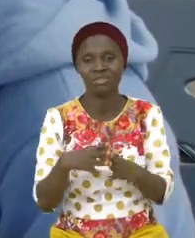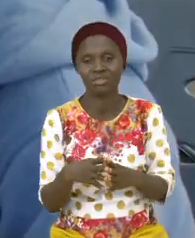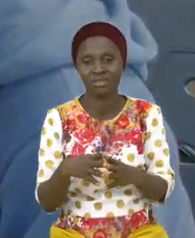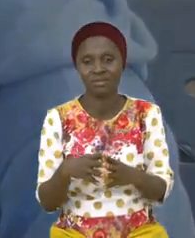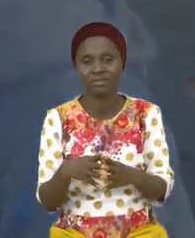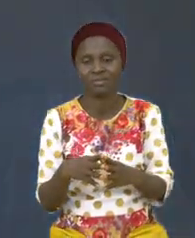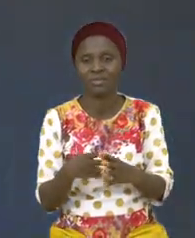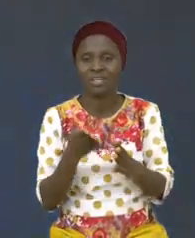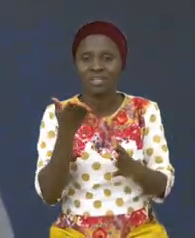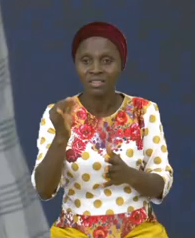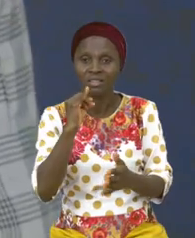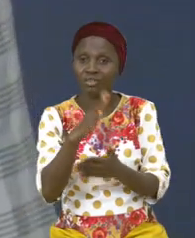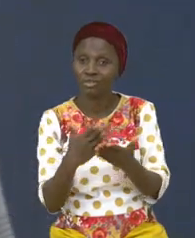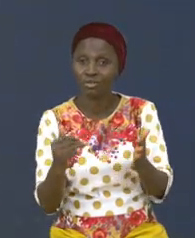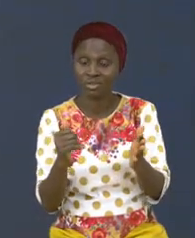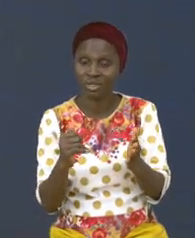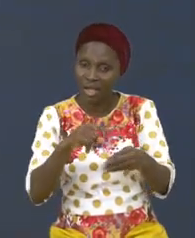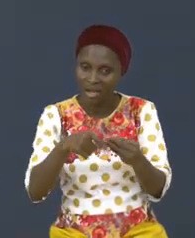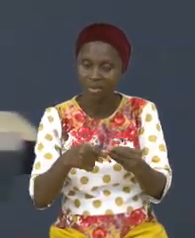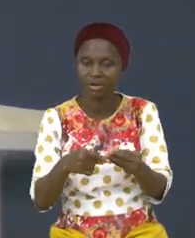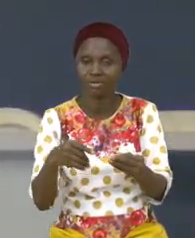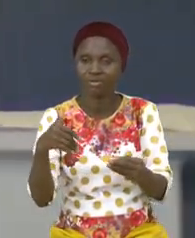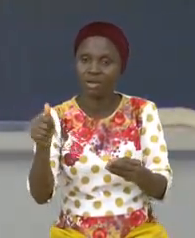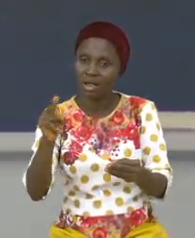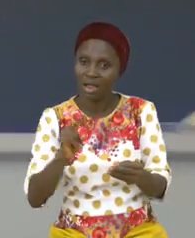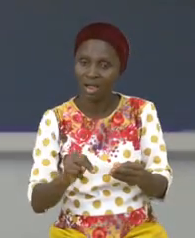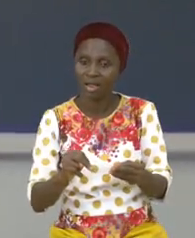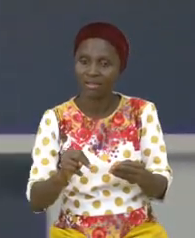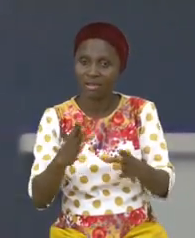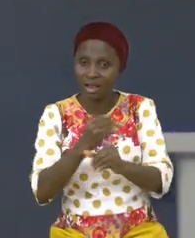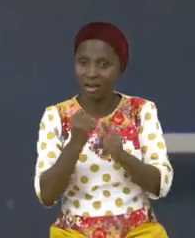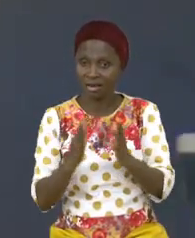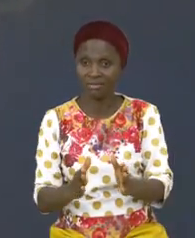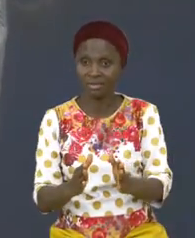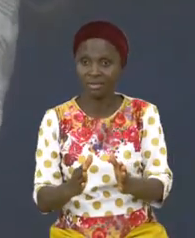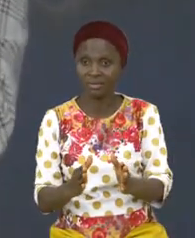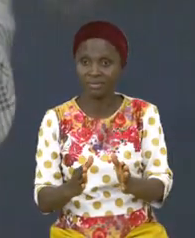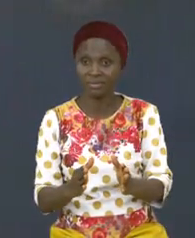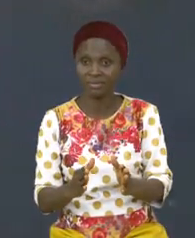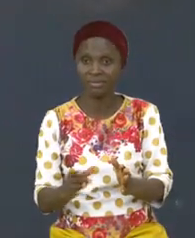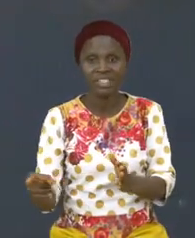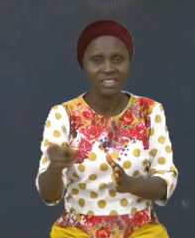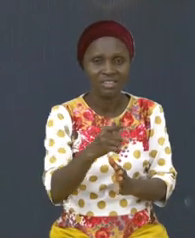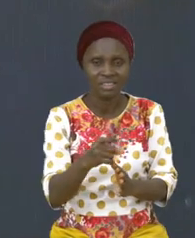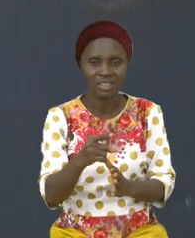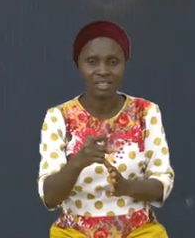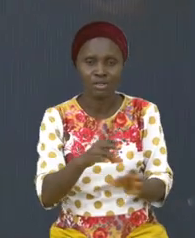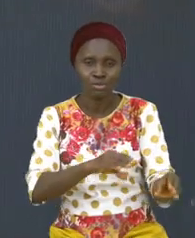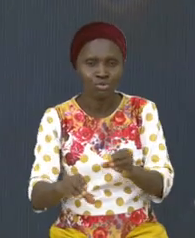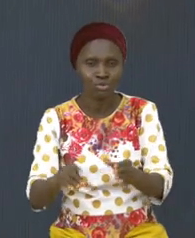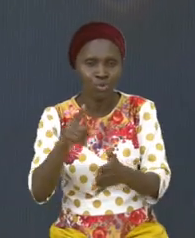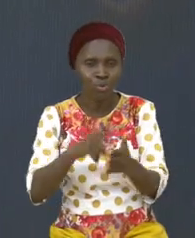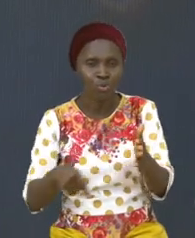And there's something about an achiever. They do what they are scared